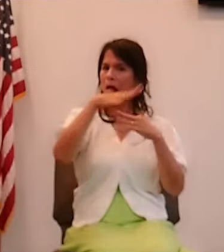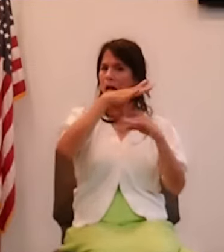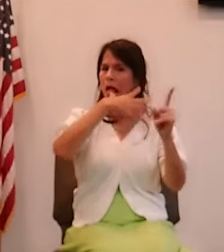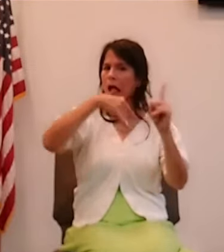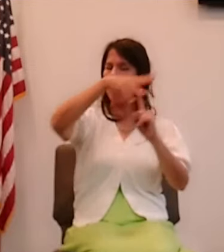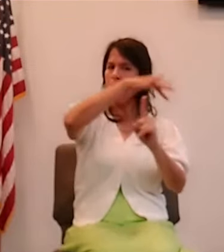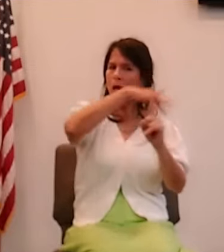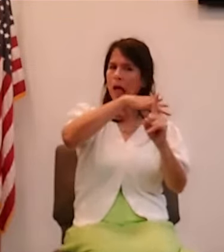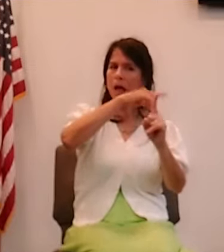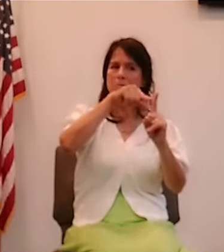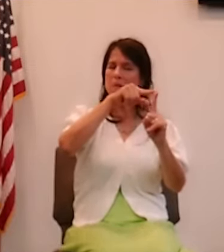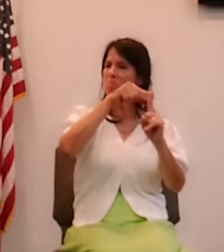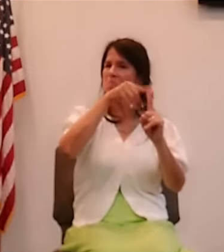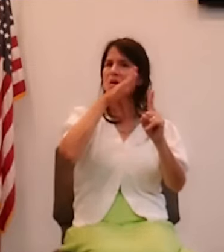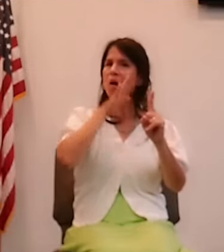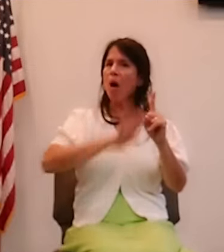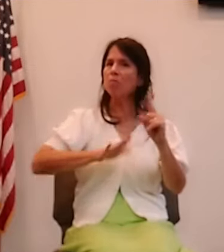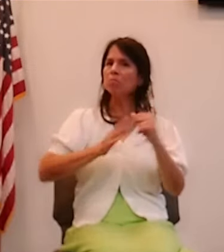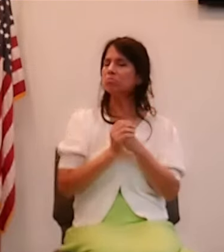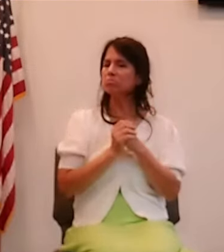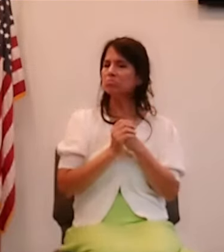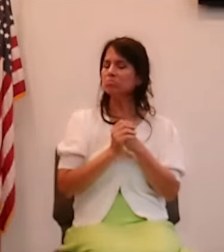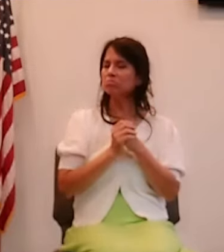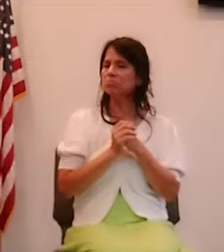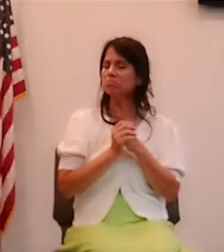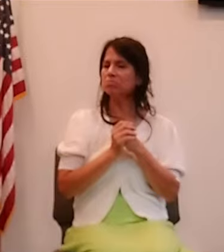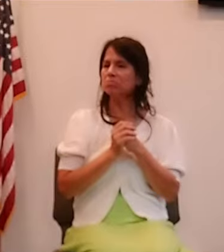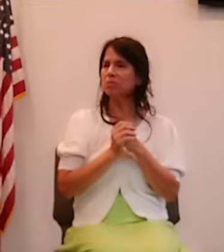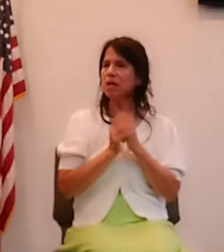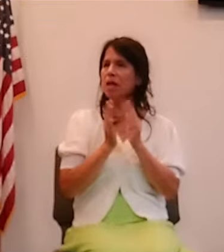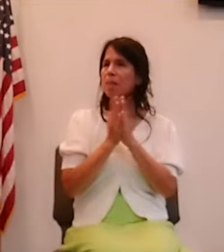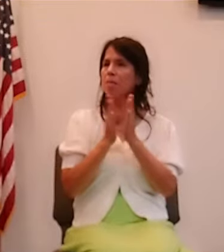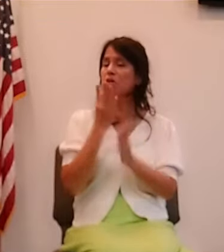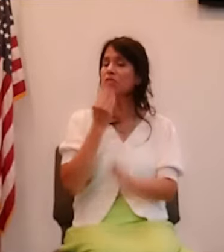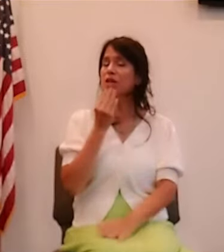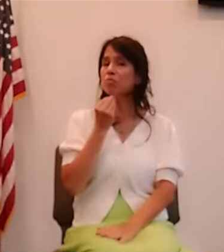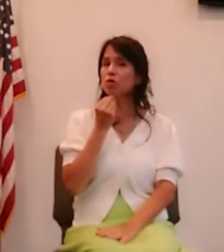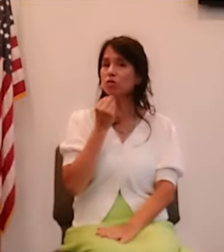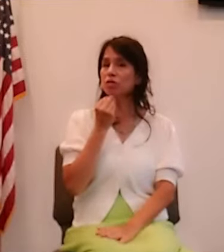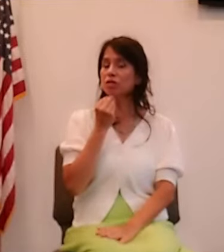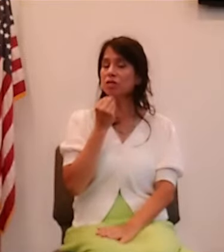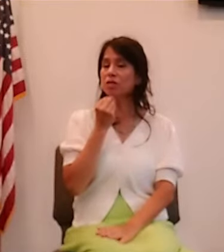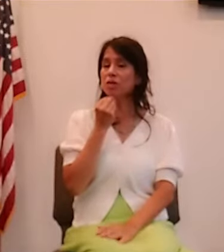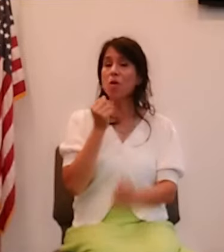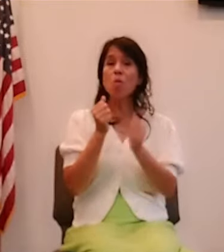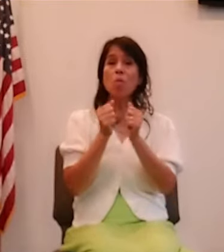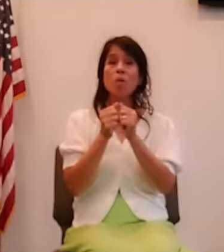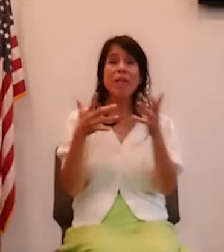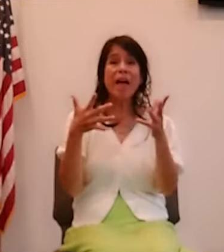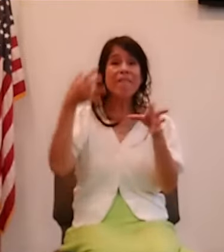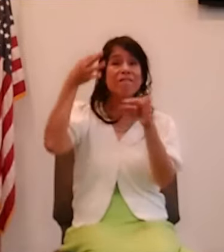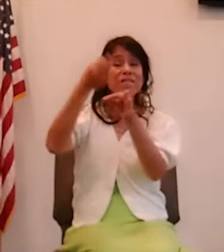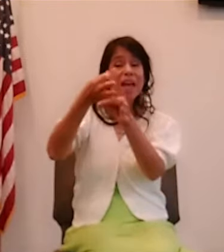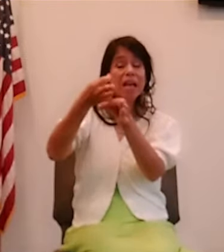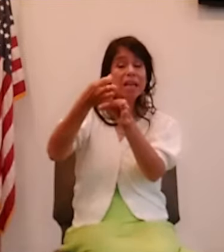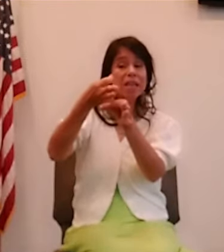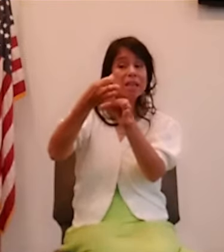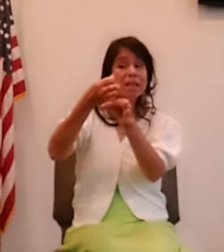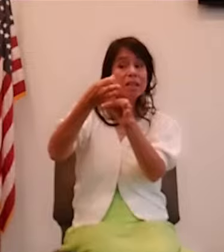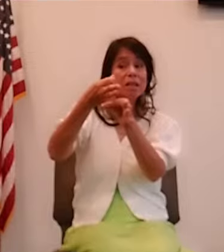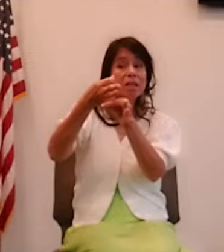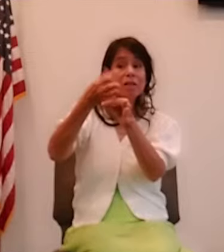How do we know that's right? Because it says in the book of Hebrews, without faith, it is impossible to